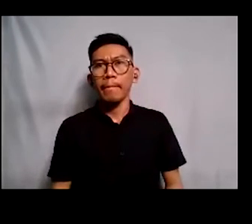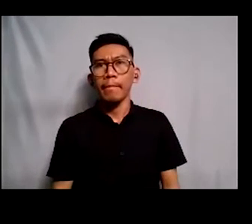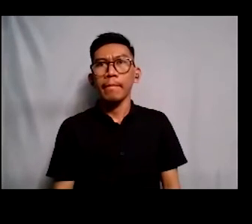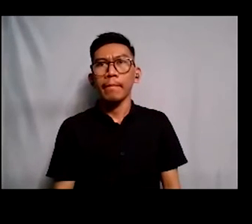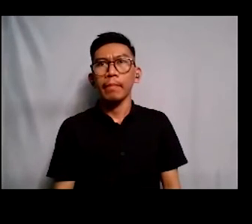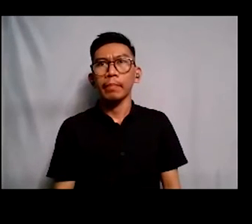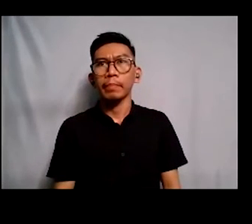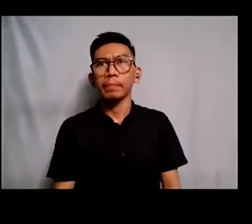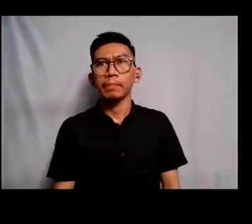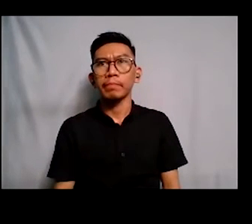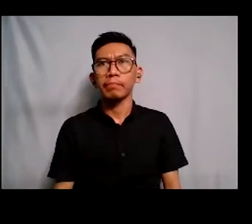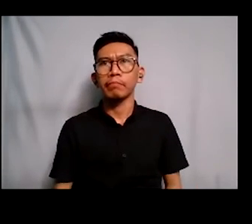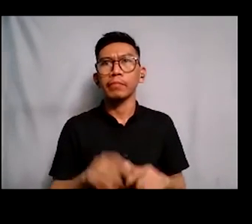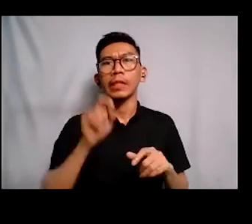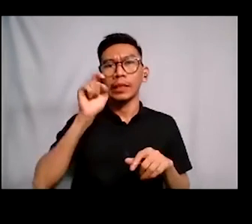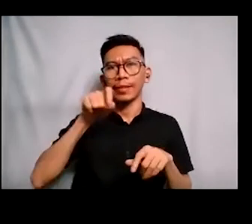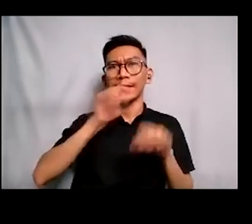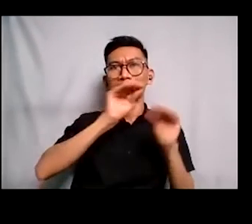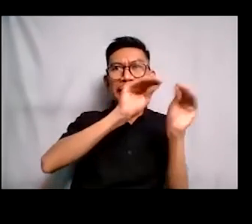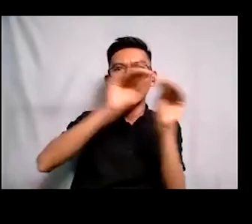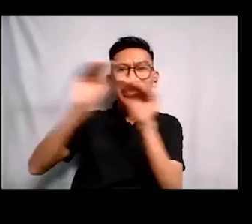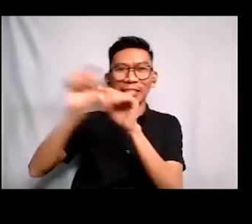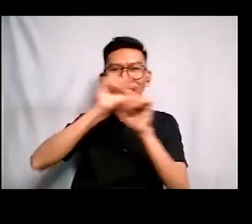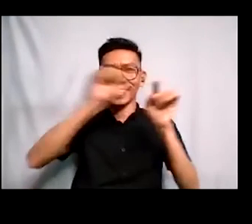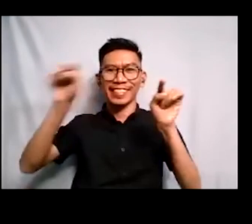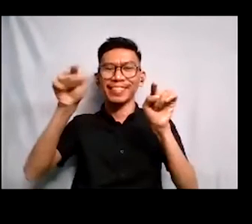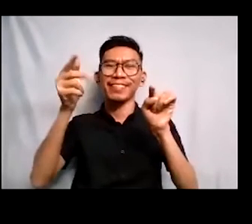I think that's a good thing to teach people.